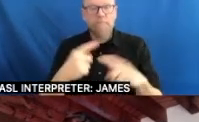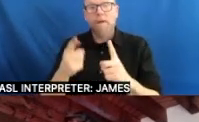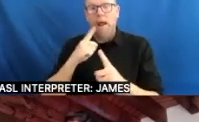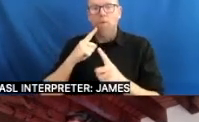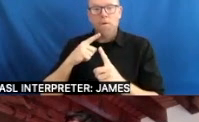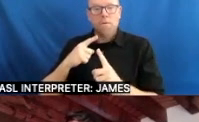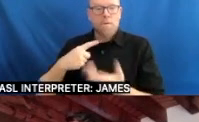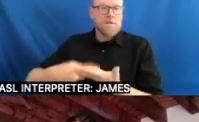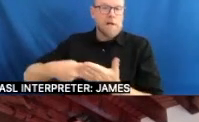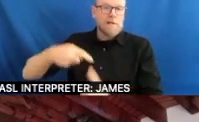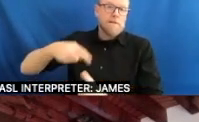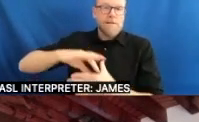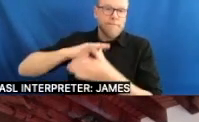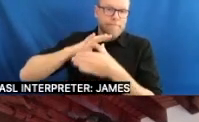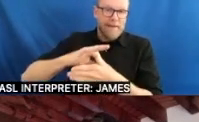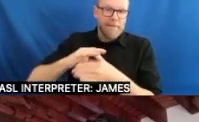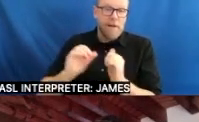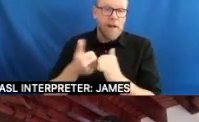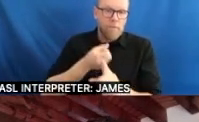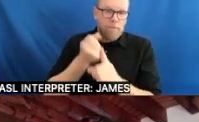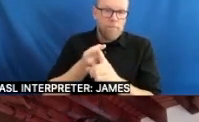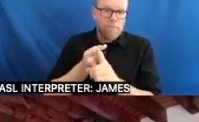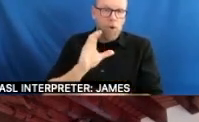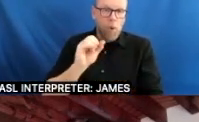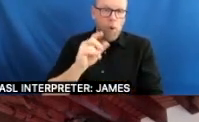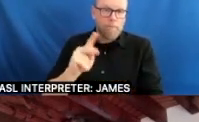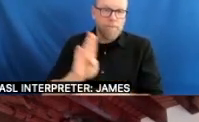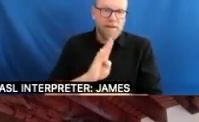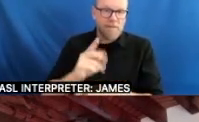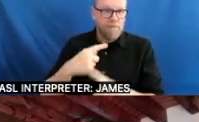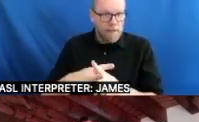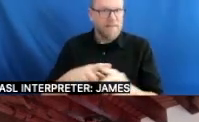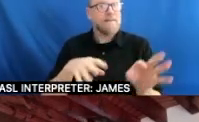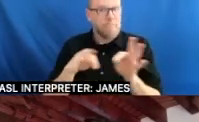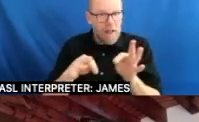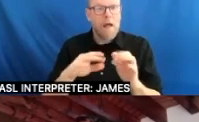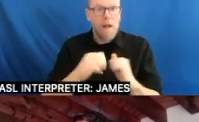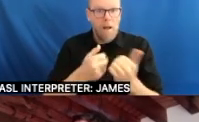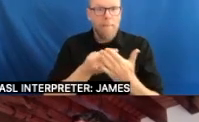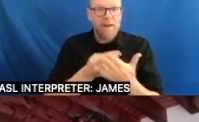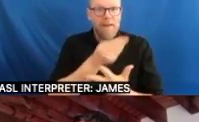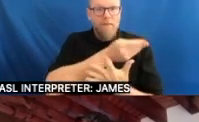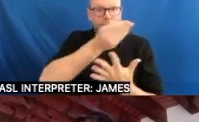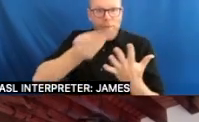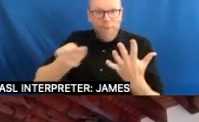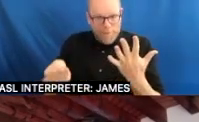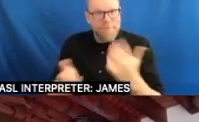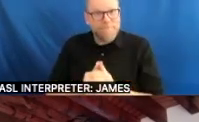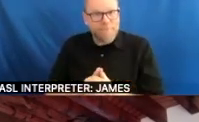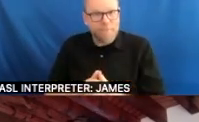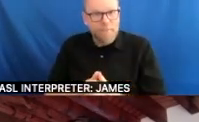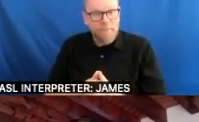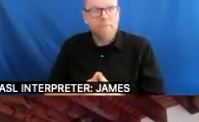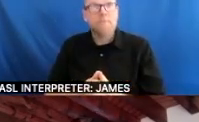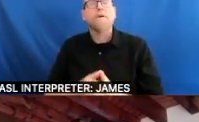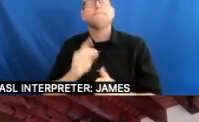of this case and how it impacts cooperatives and how money flows through a cooperative. So, there